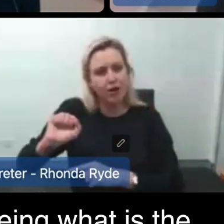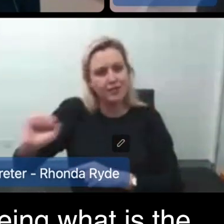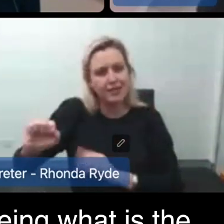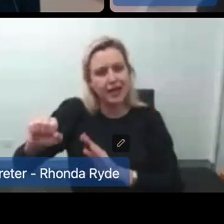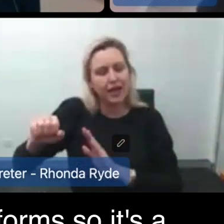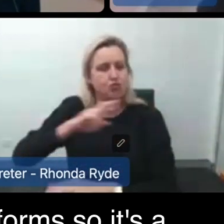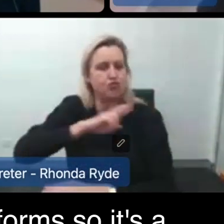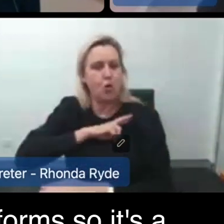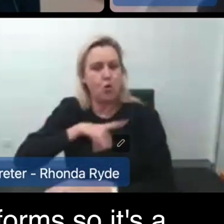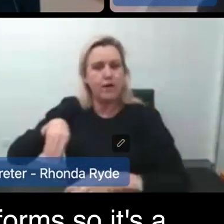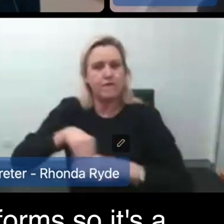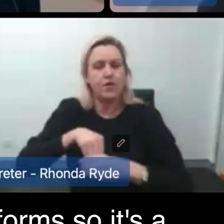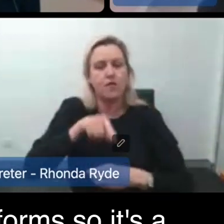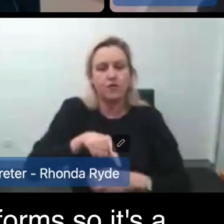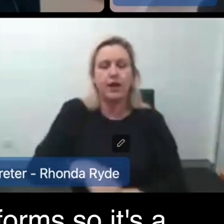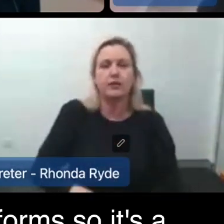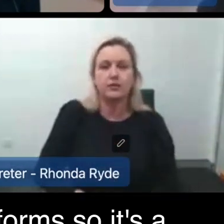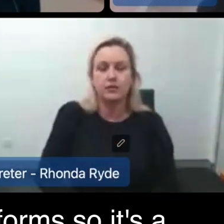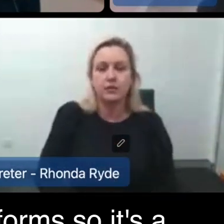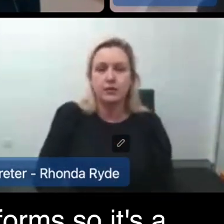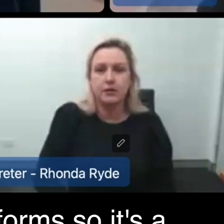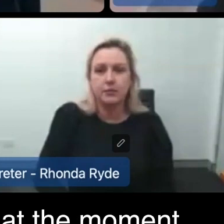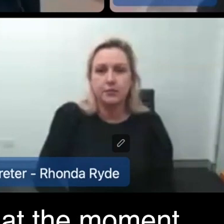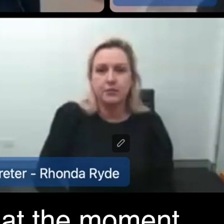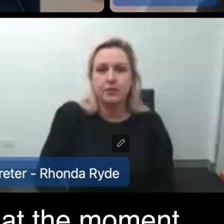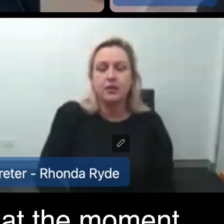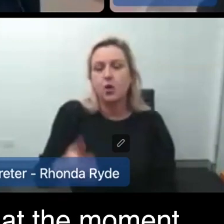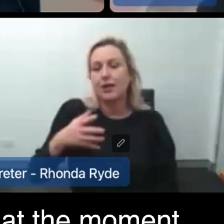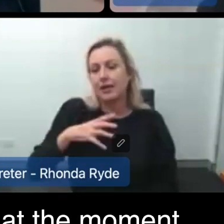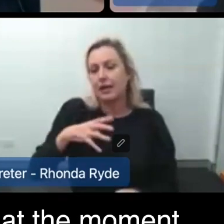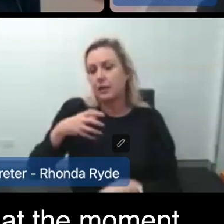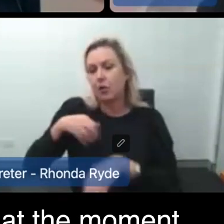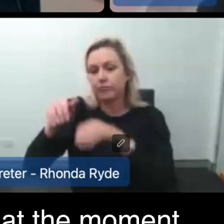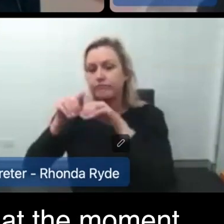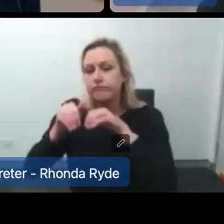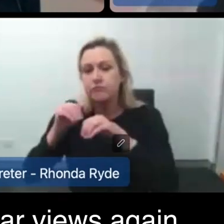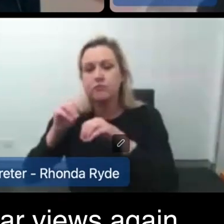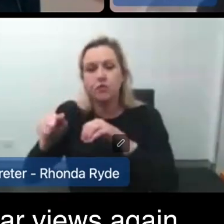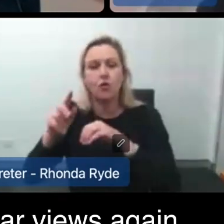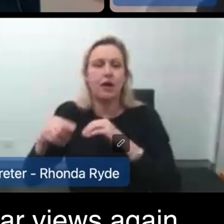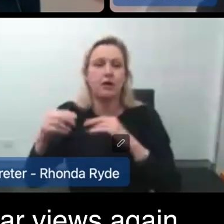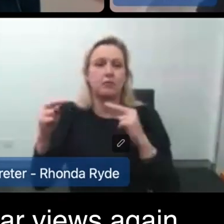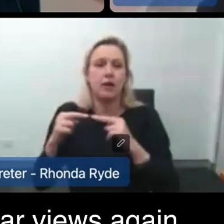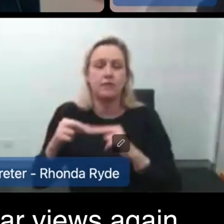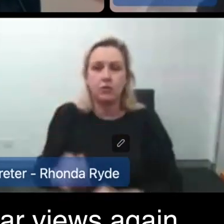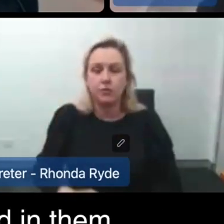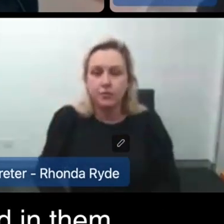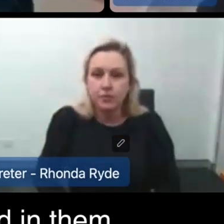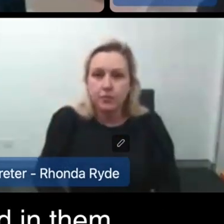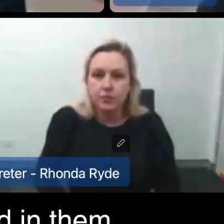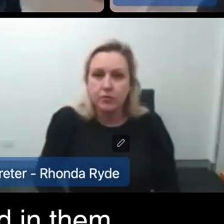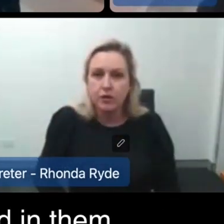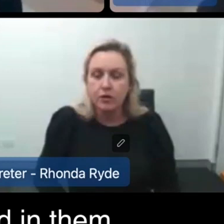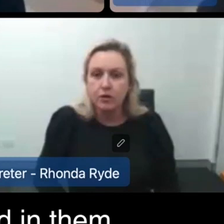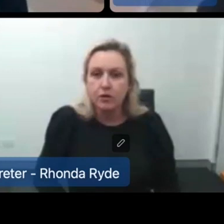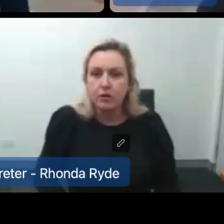seeing what is the regulatory need for platforms. So it's a question we're looking at the moment. And if you've got particular views, again, we'd be